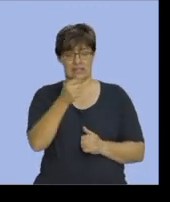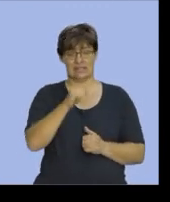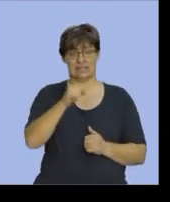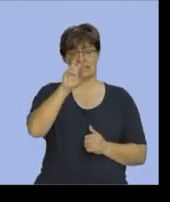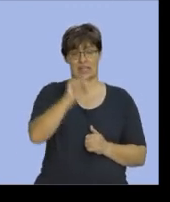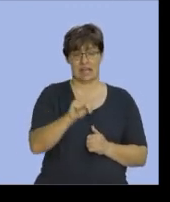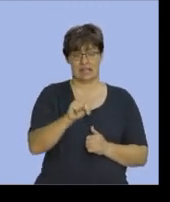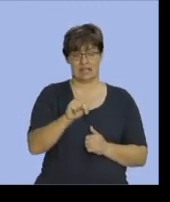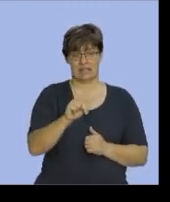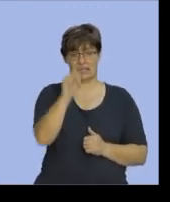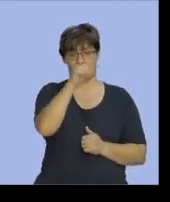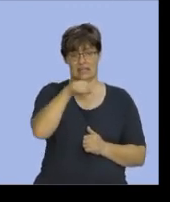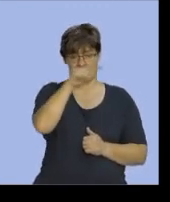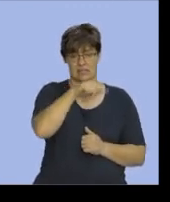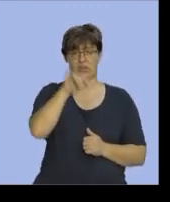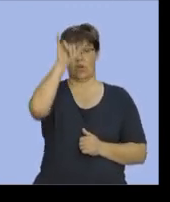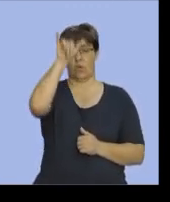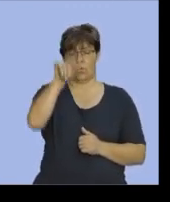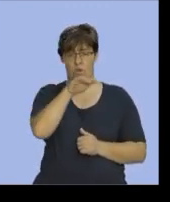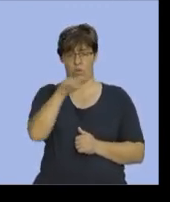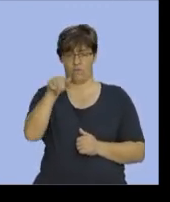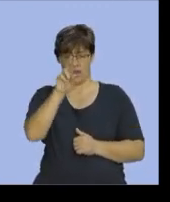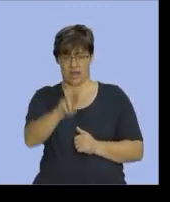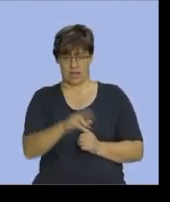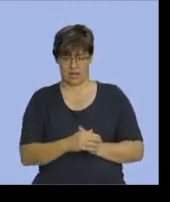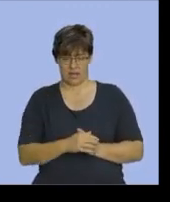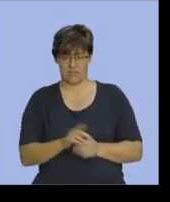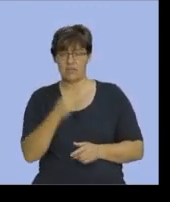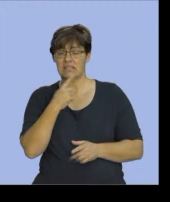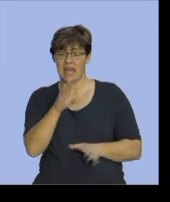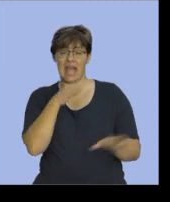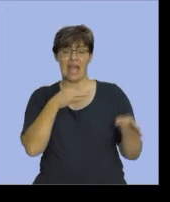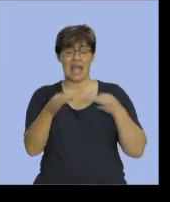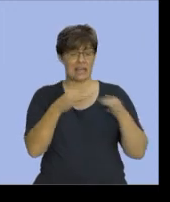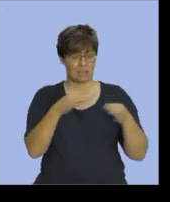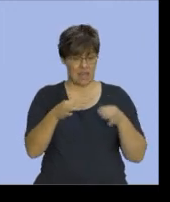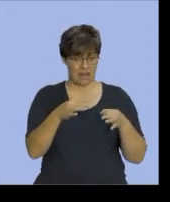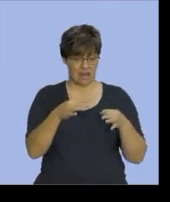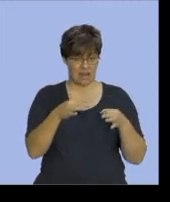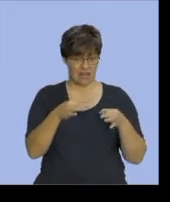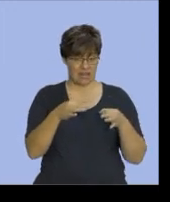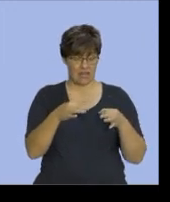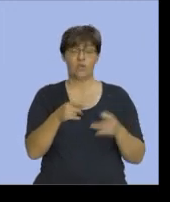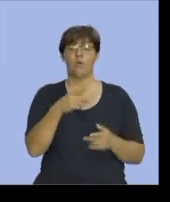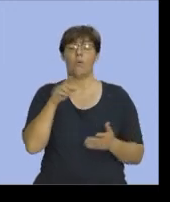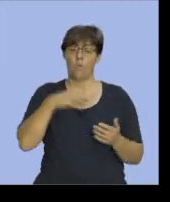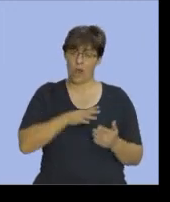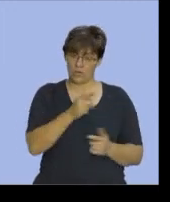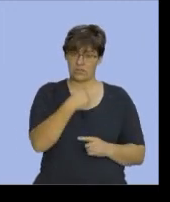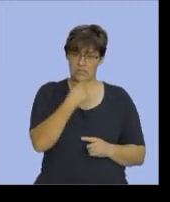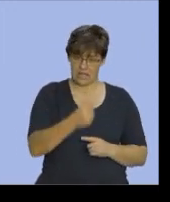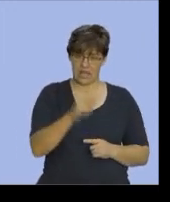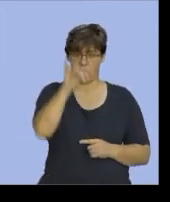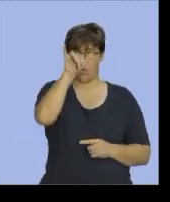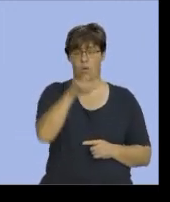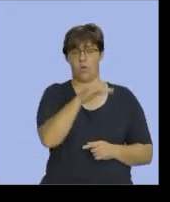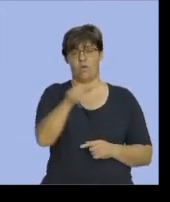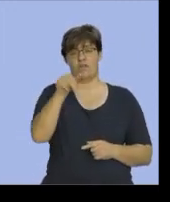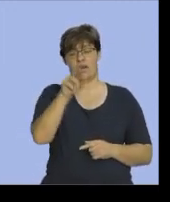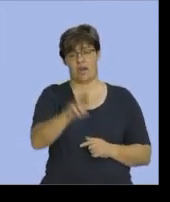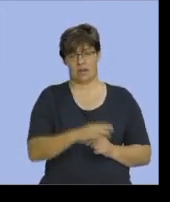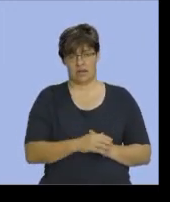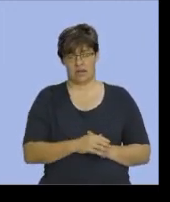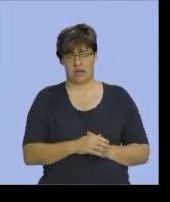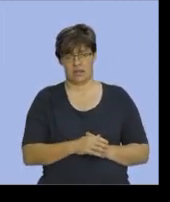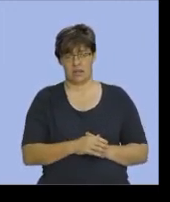the ratios. Sine theta is y over r. If I say to you, define sine theta, I want you